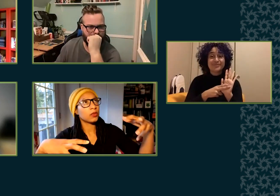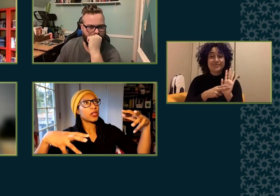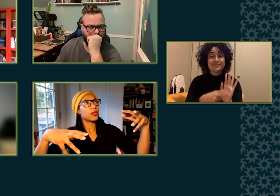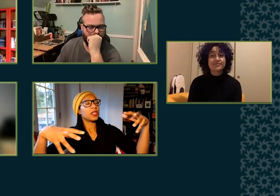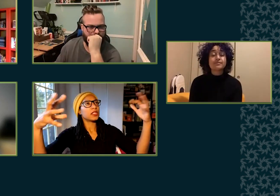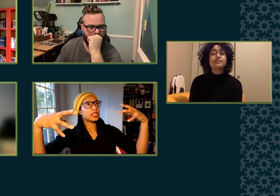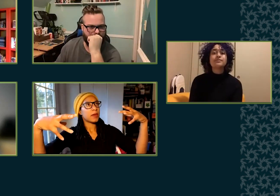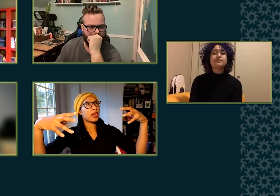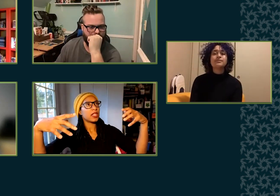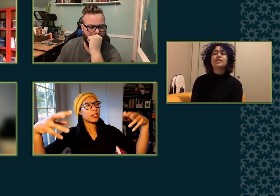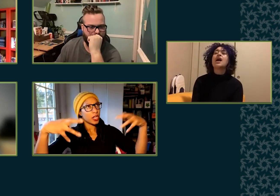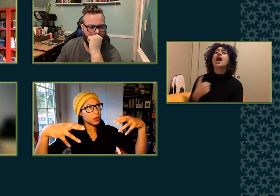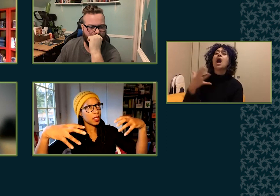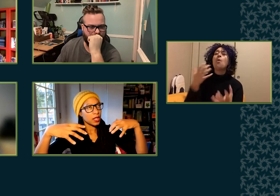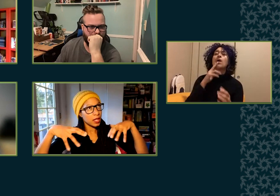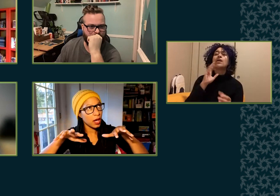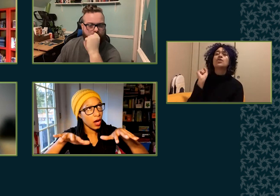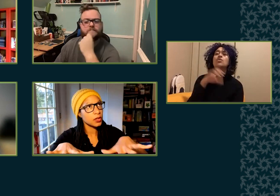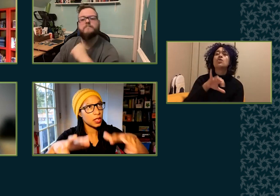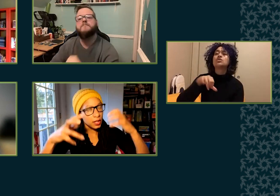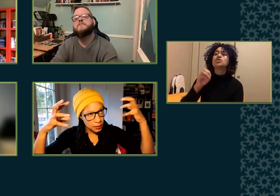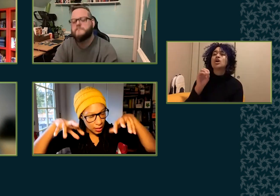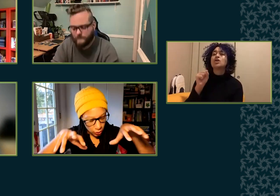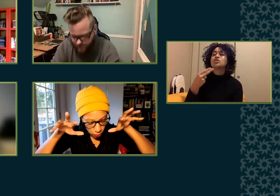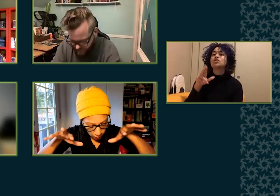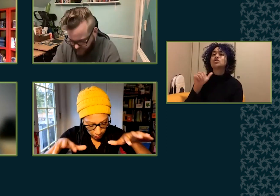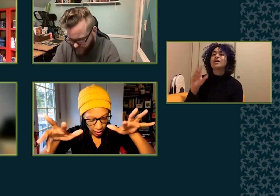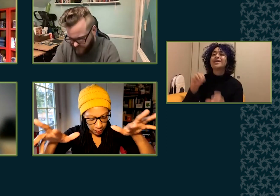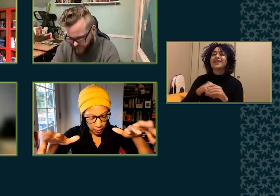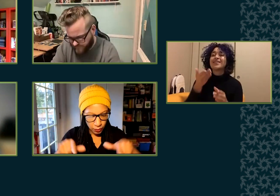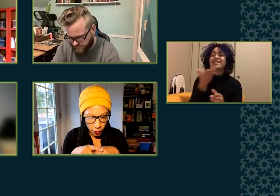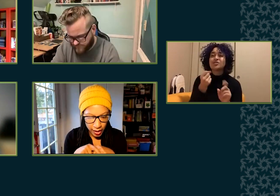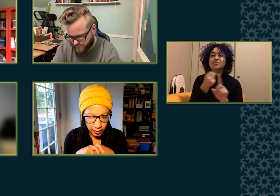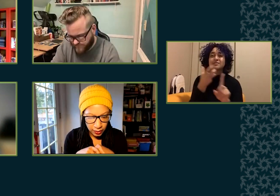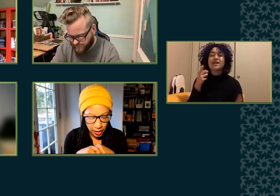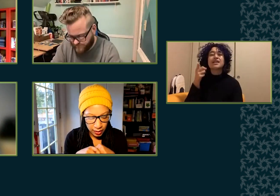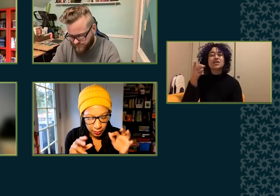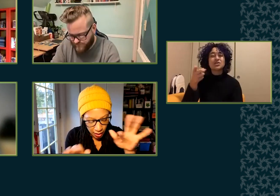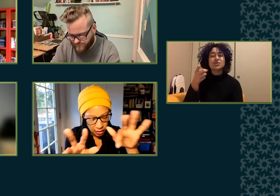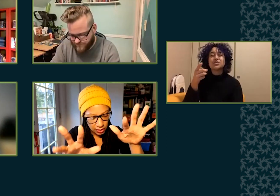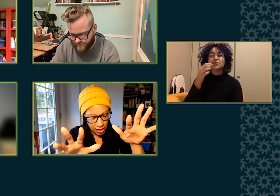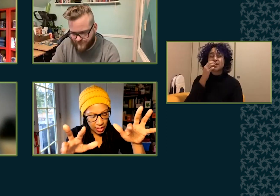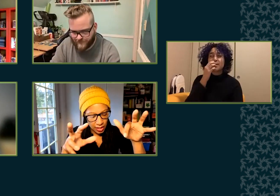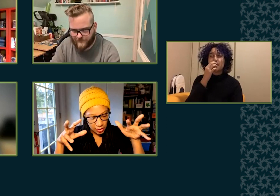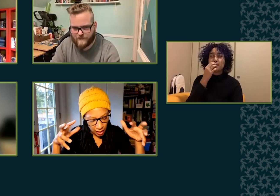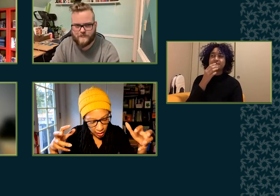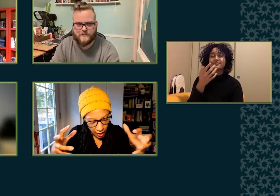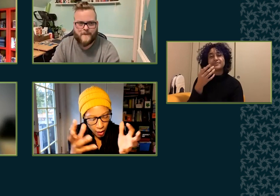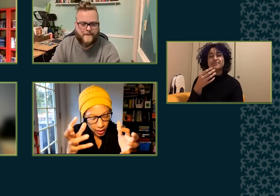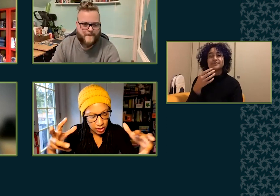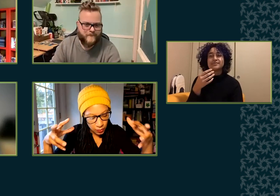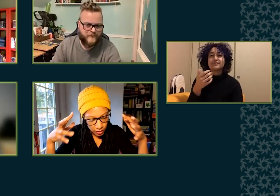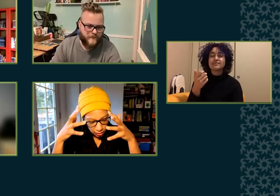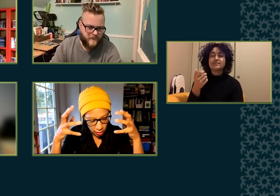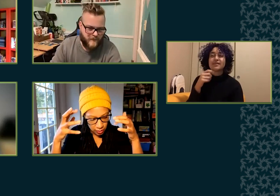want to throw Joshua in there to expand on that. Joshua, can you pick up on where Manal is taking us?